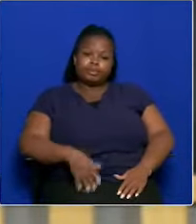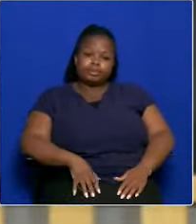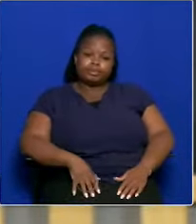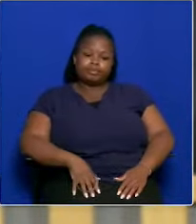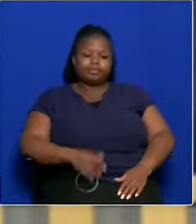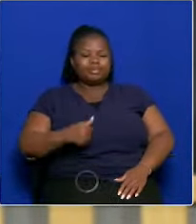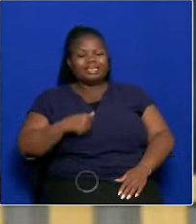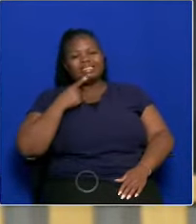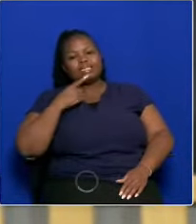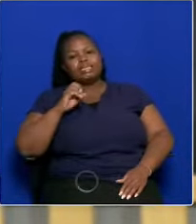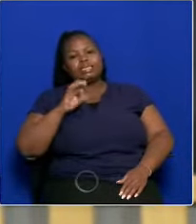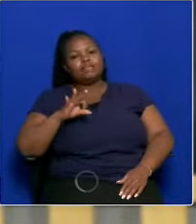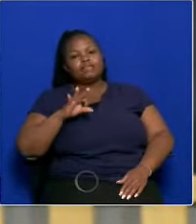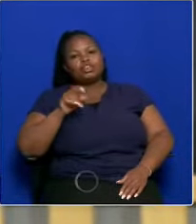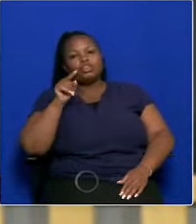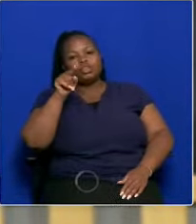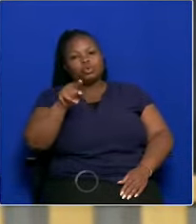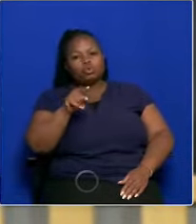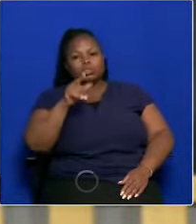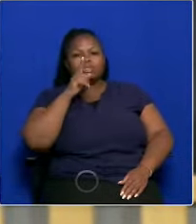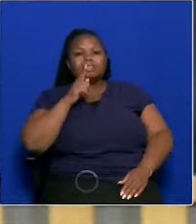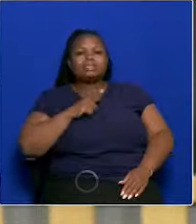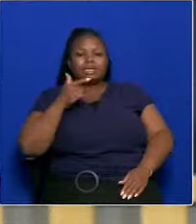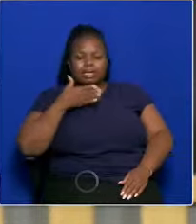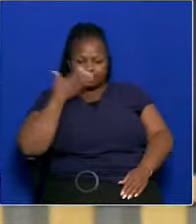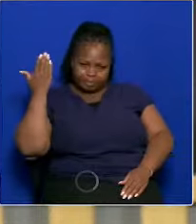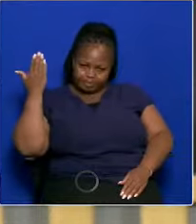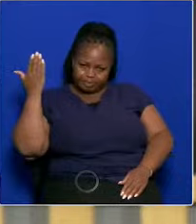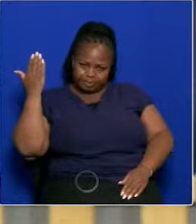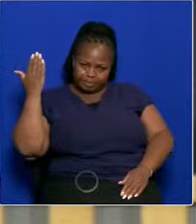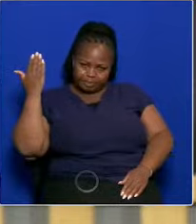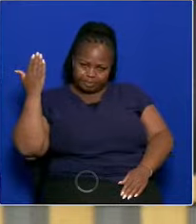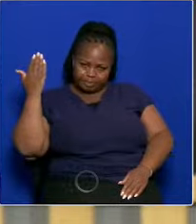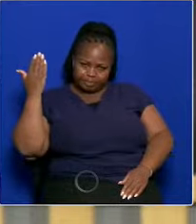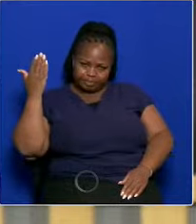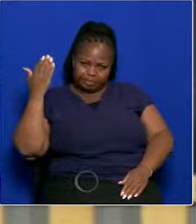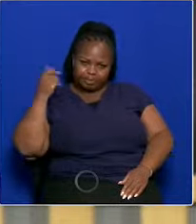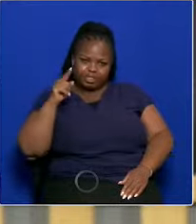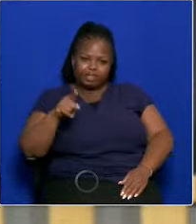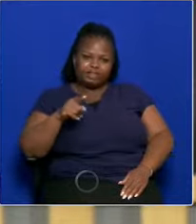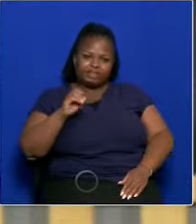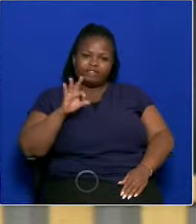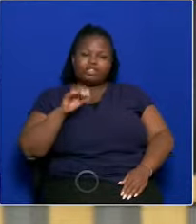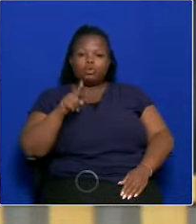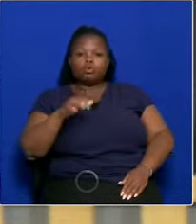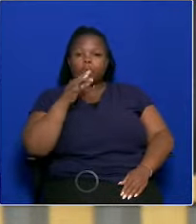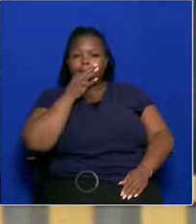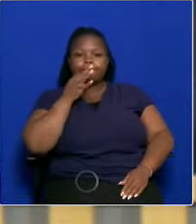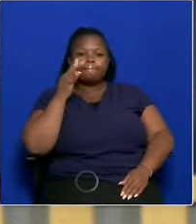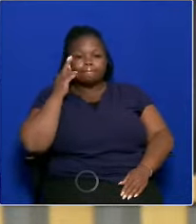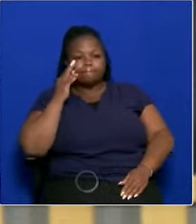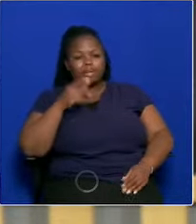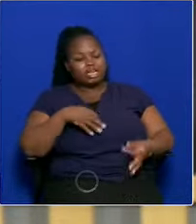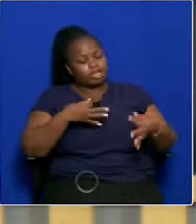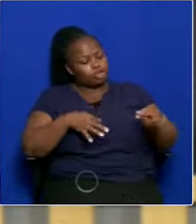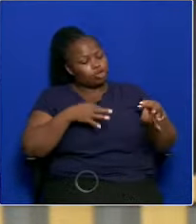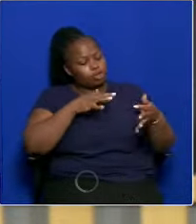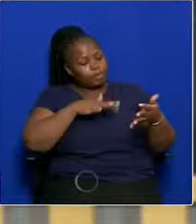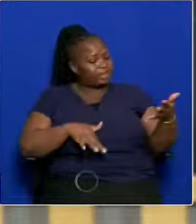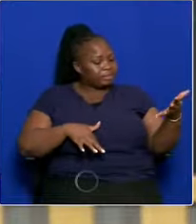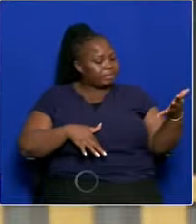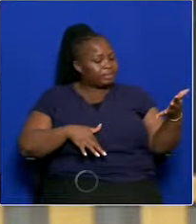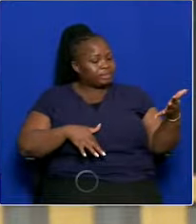told us, let's look at what the documents tell us before you give us your explanation.